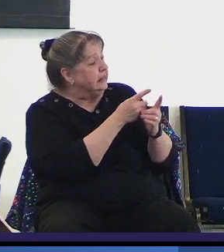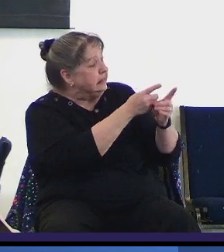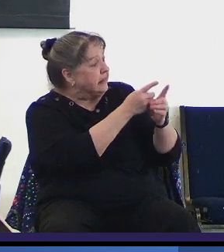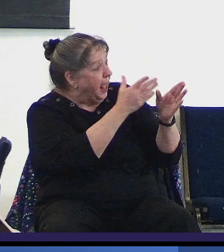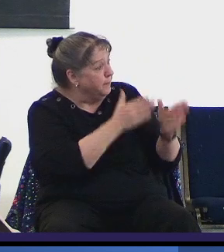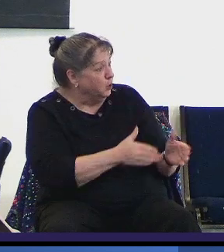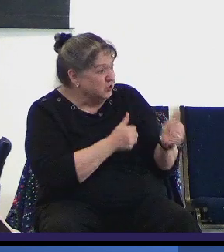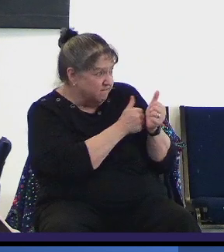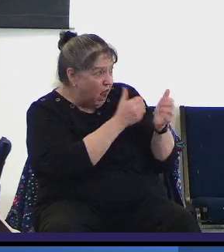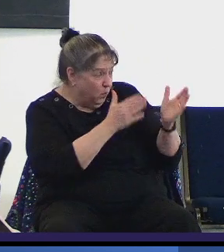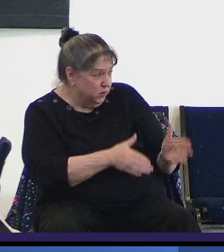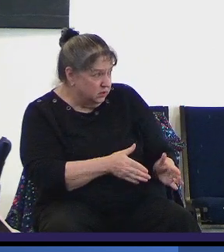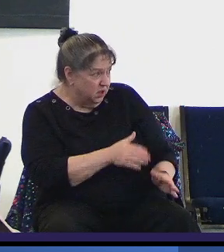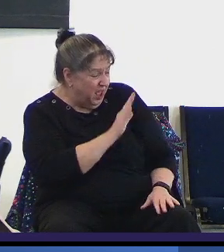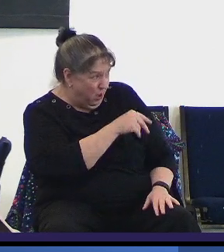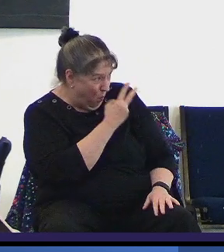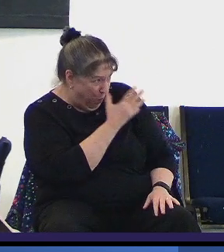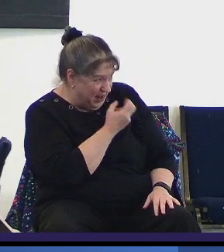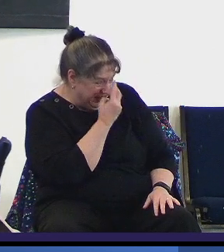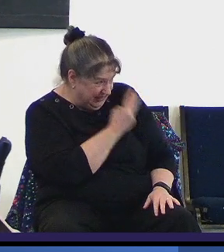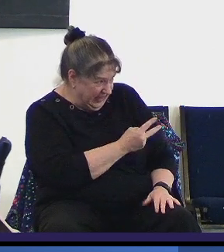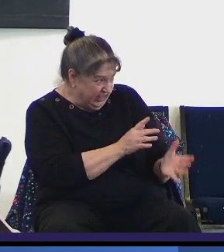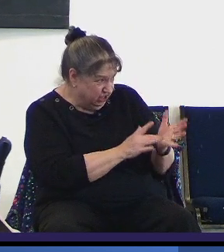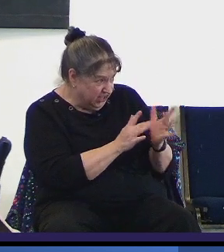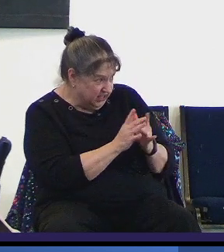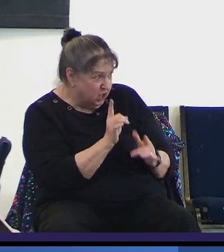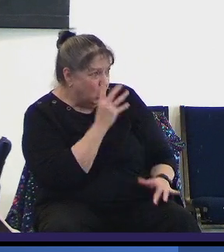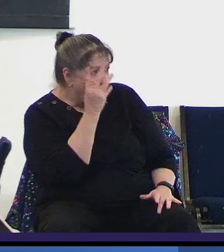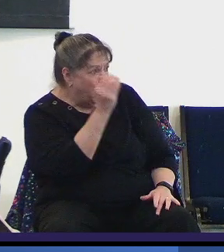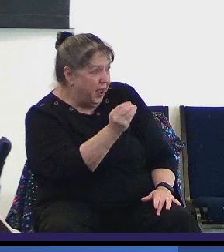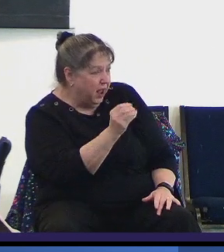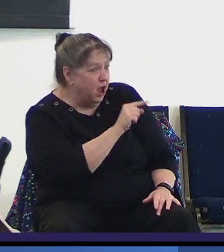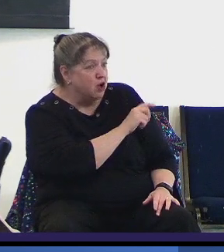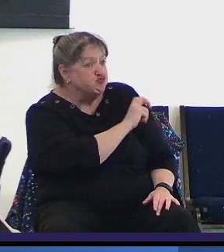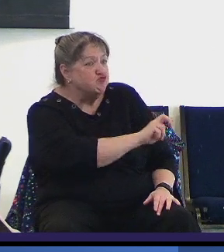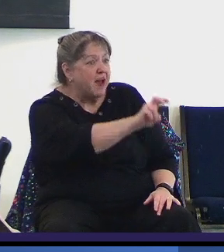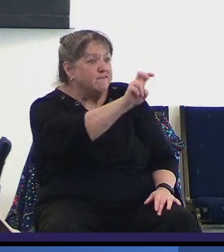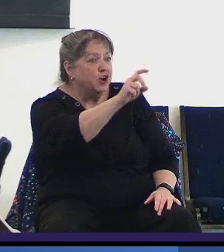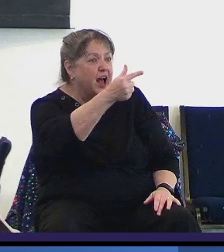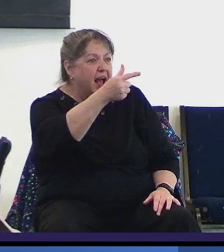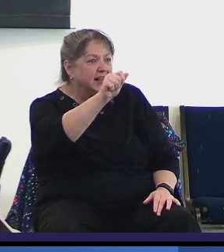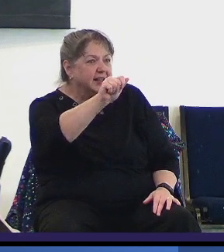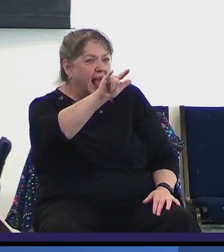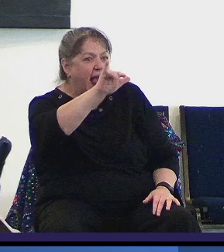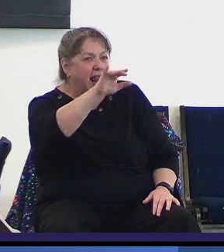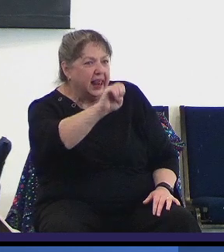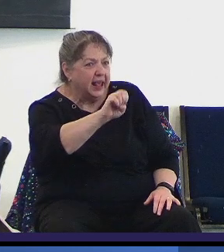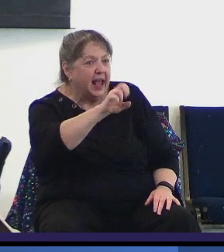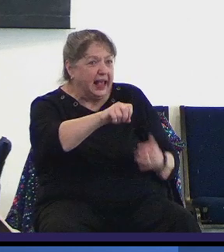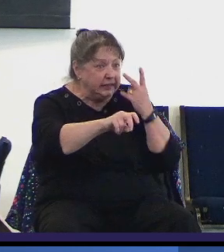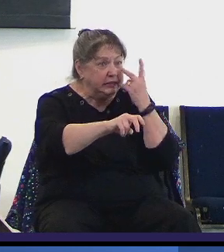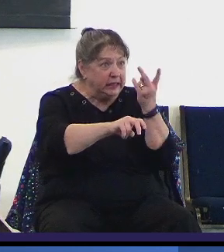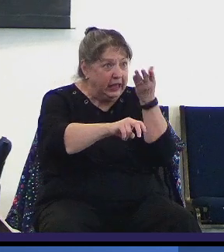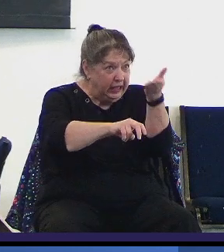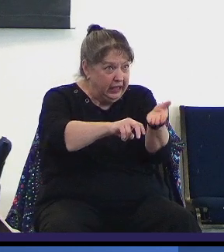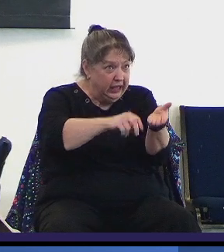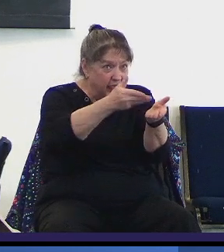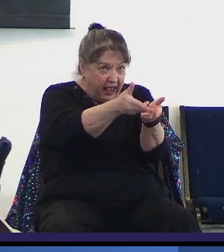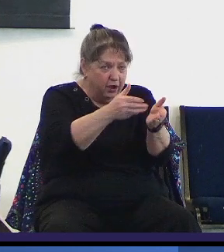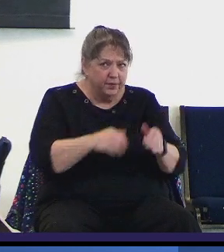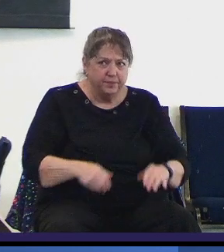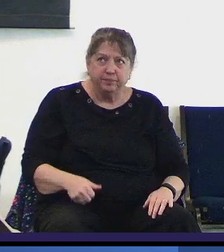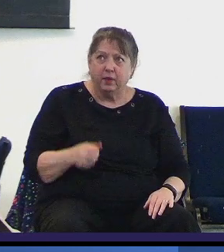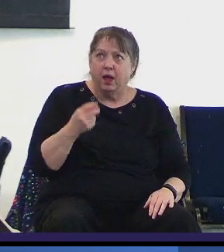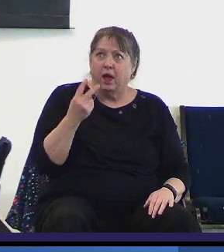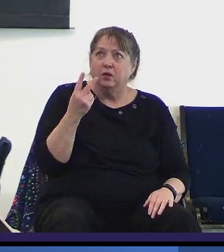that if they want to see Jesus for themselves, they can go to Galilee and there they will see him for themselves. And so the ladies, these two